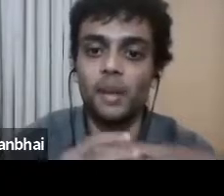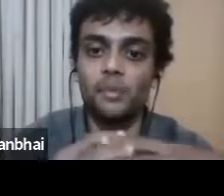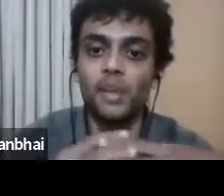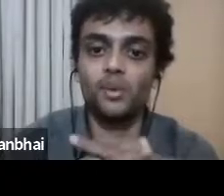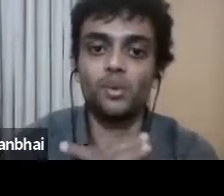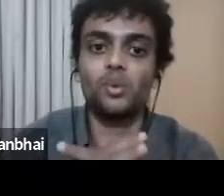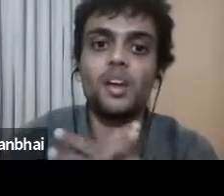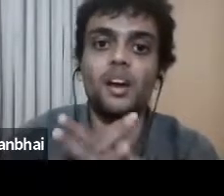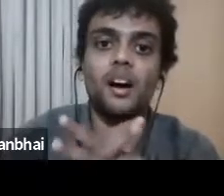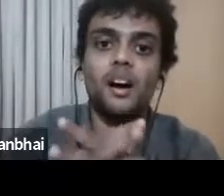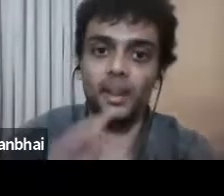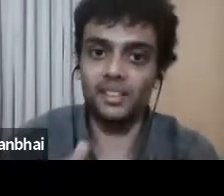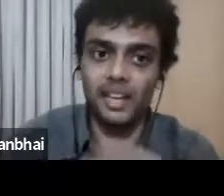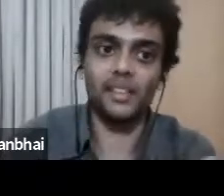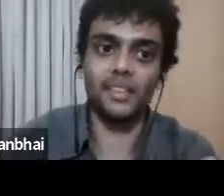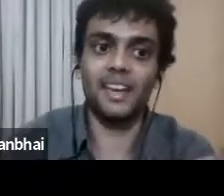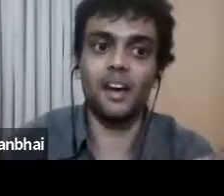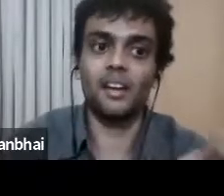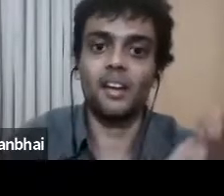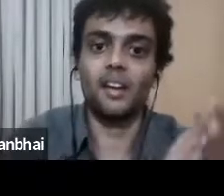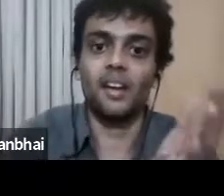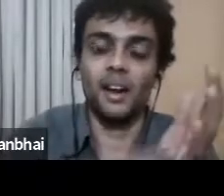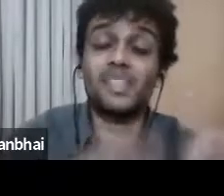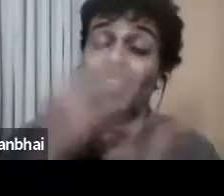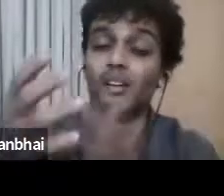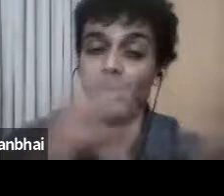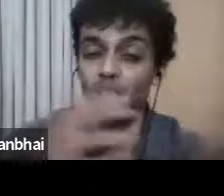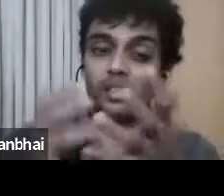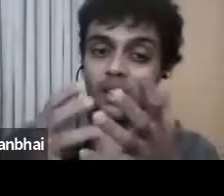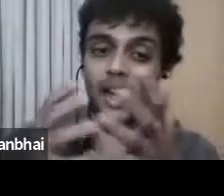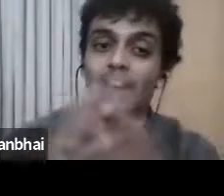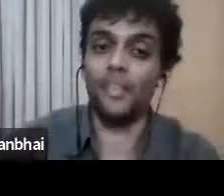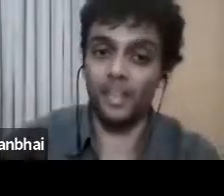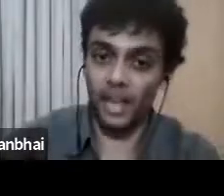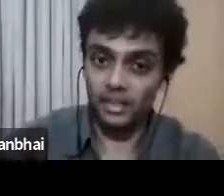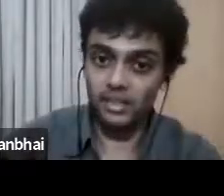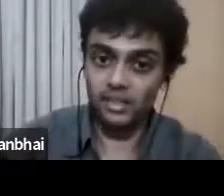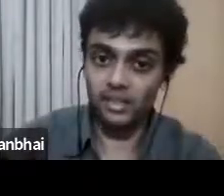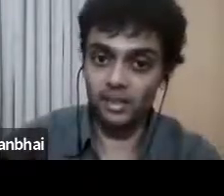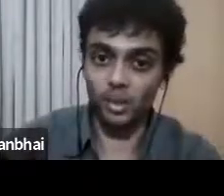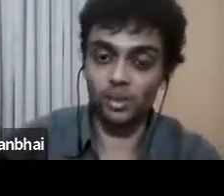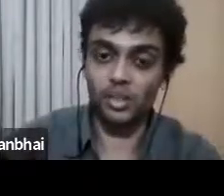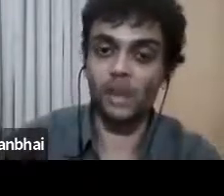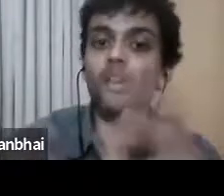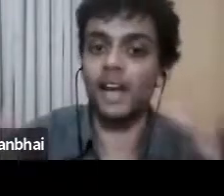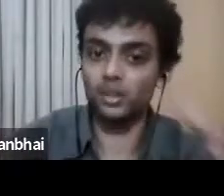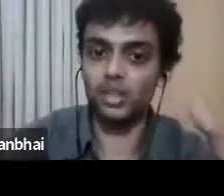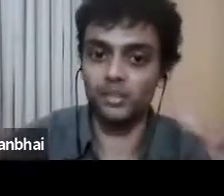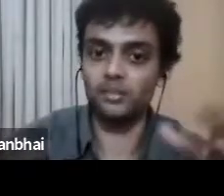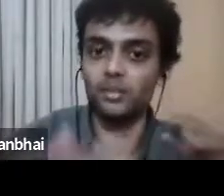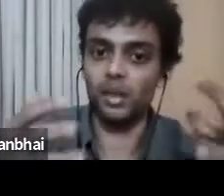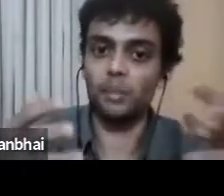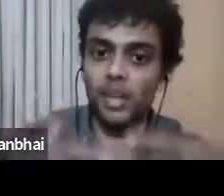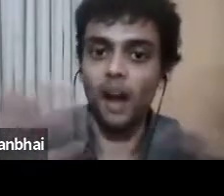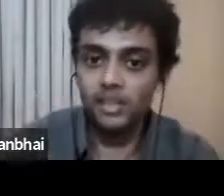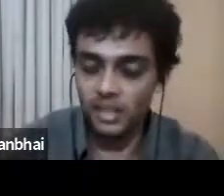at the same time they have to fight this idea that they are representing a tradition and nothing else. They are not